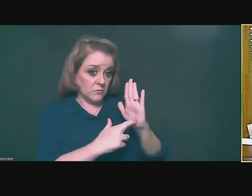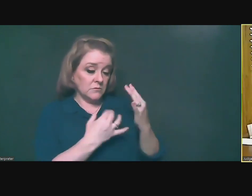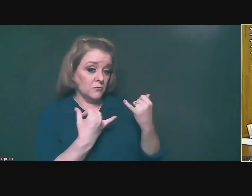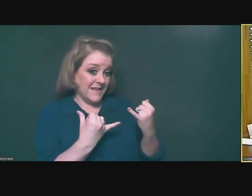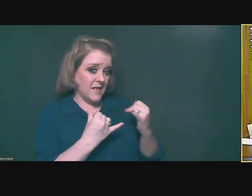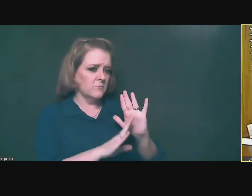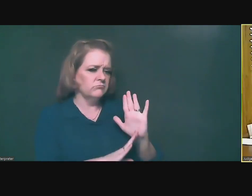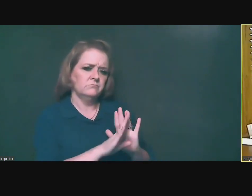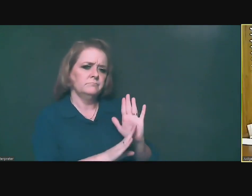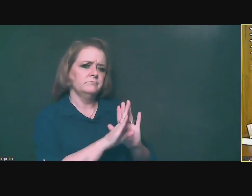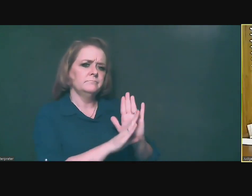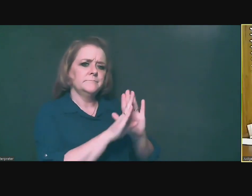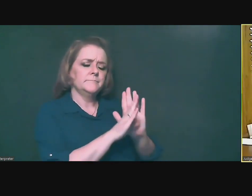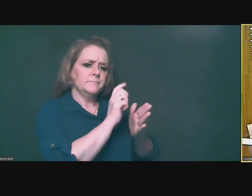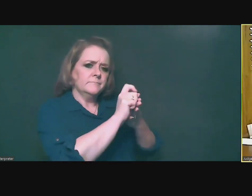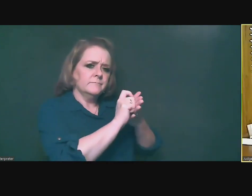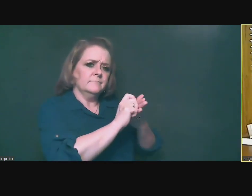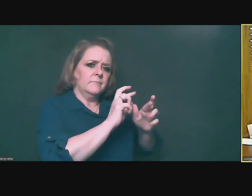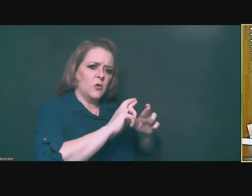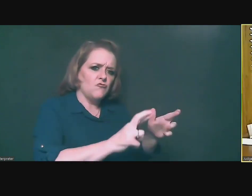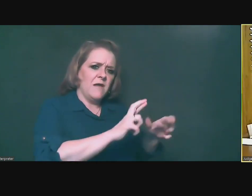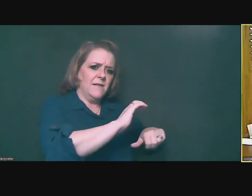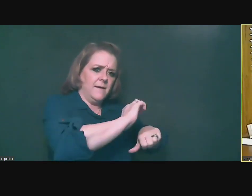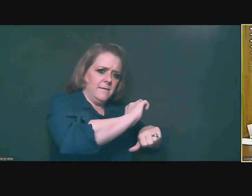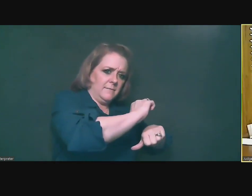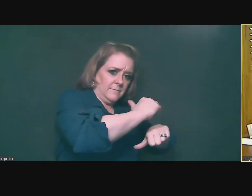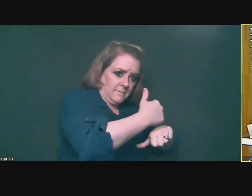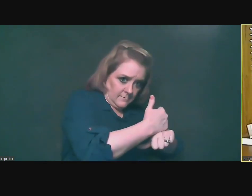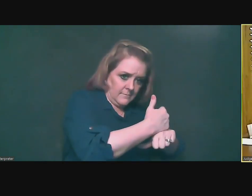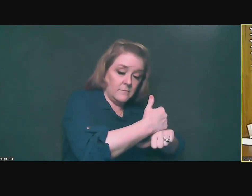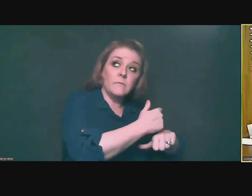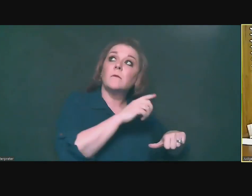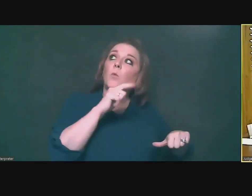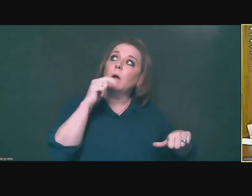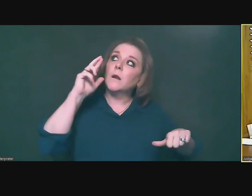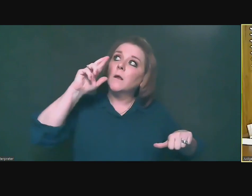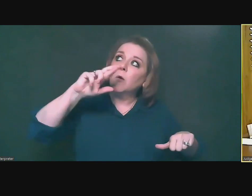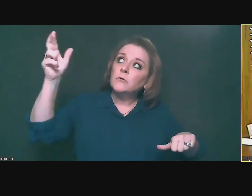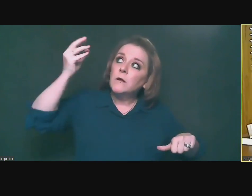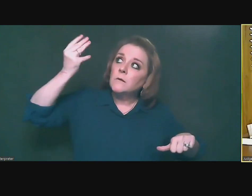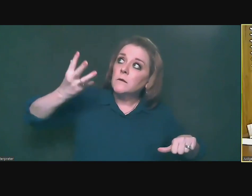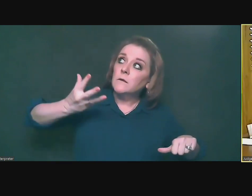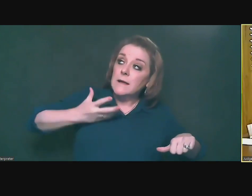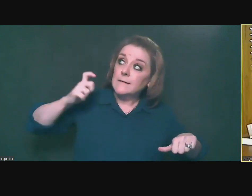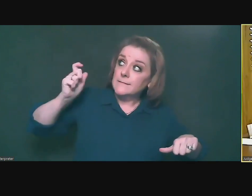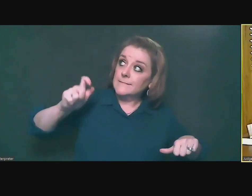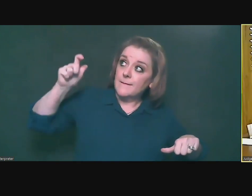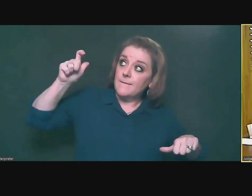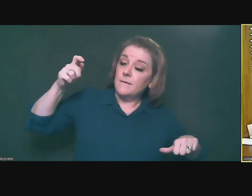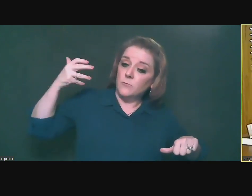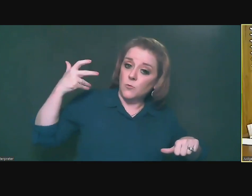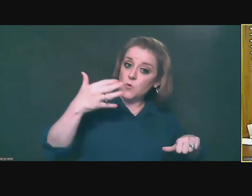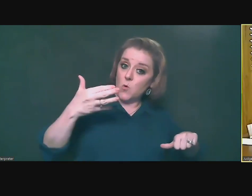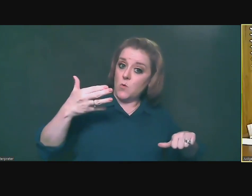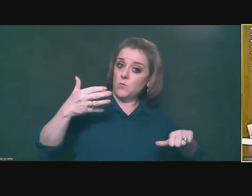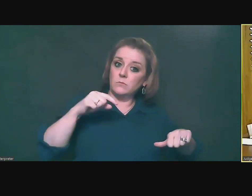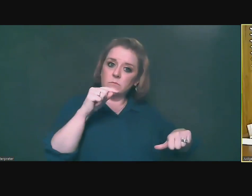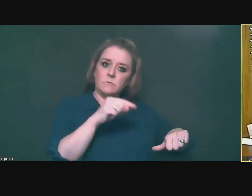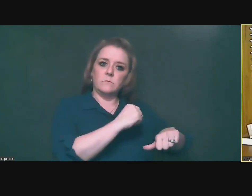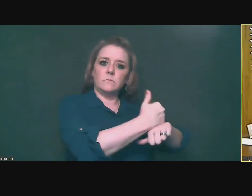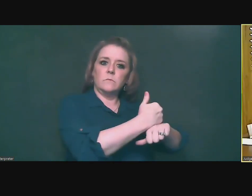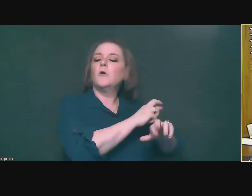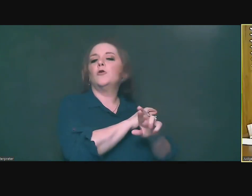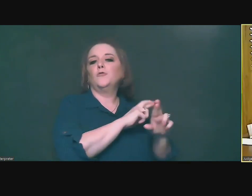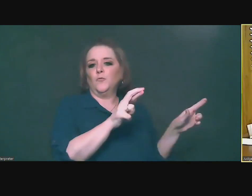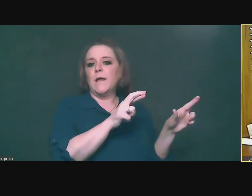be put into place so that when it is time to resume full court activities,